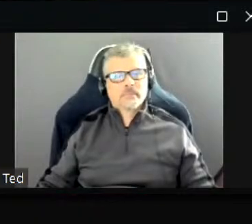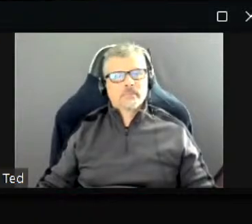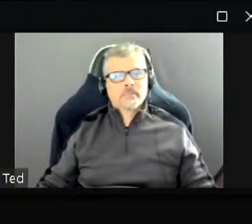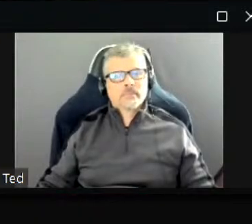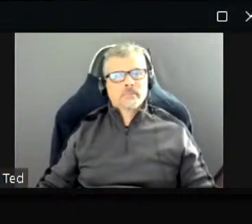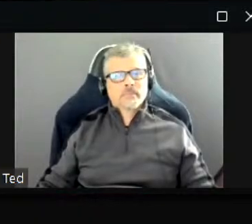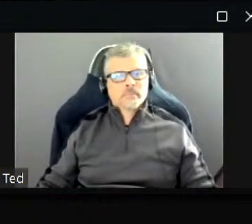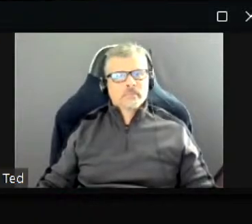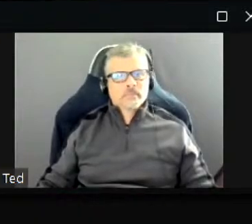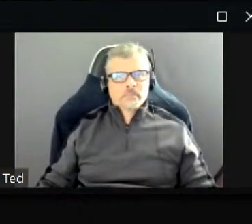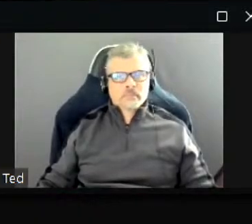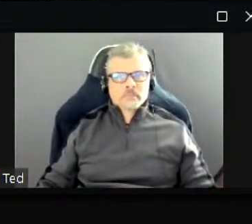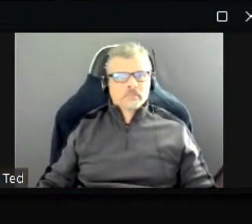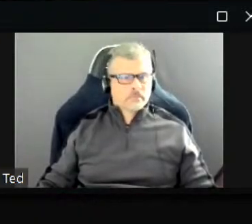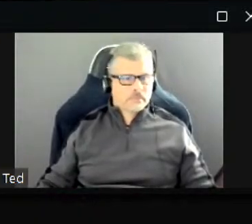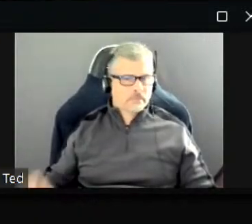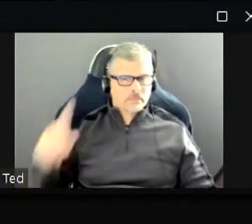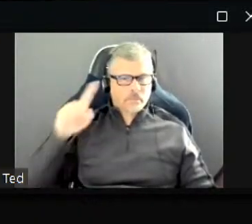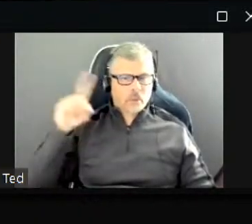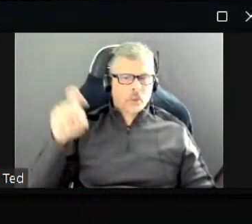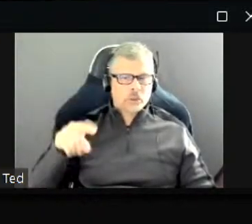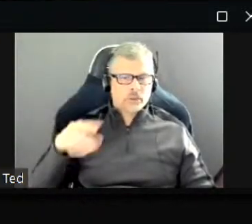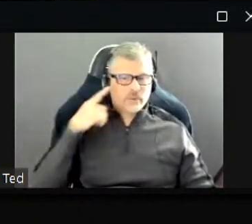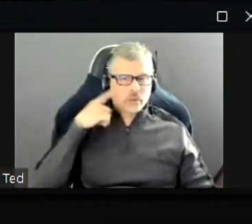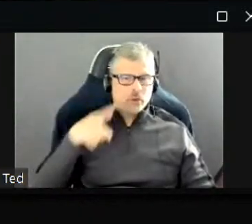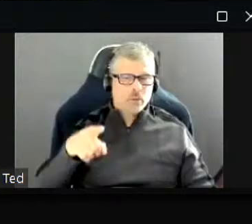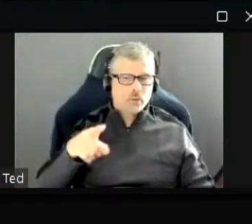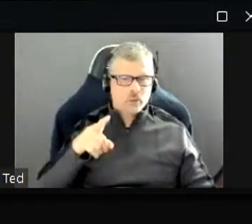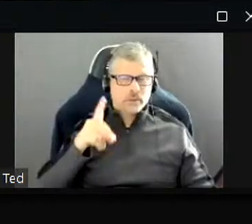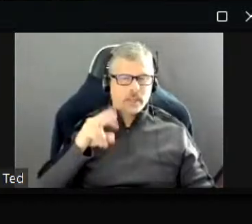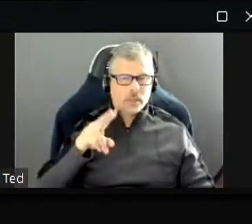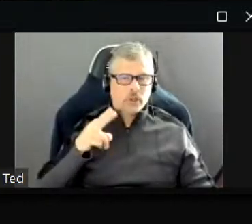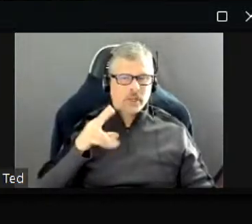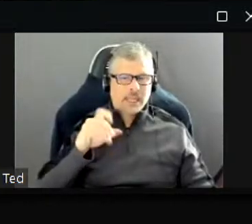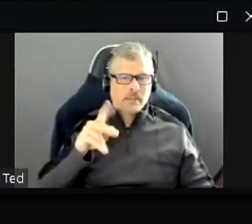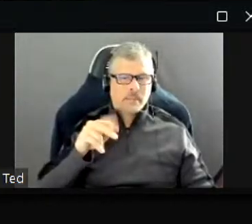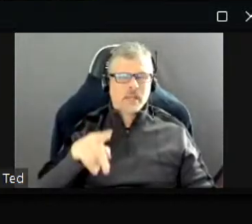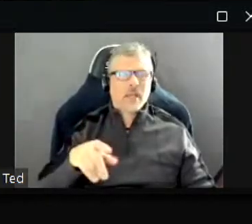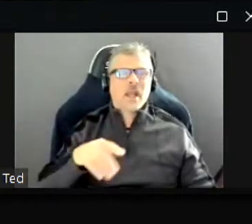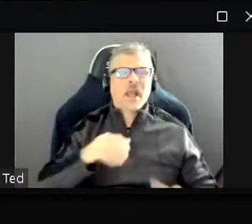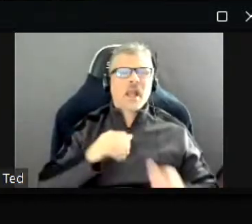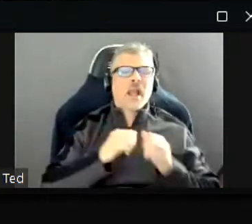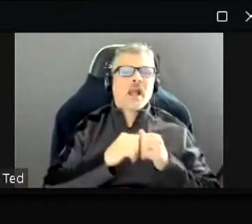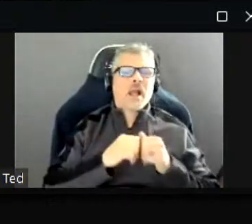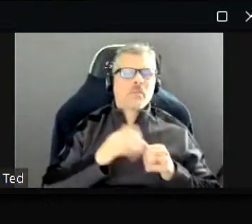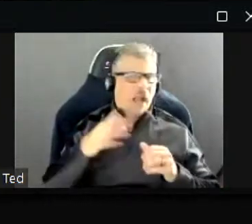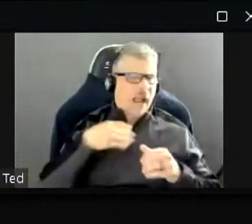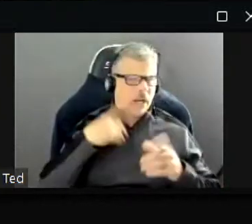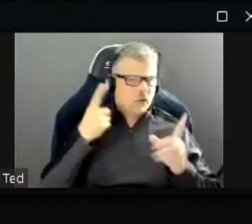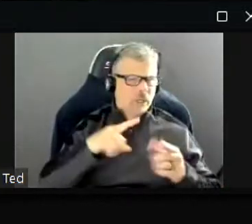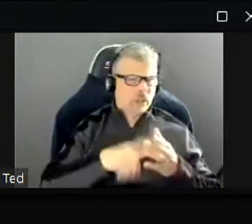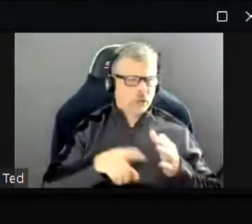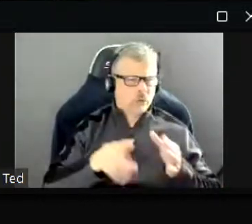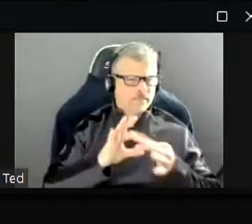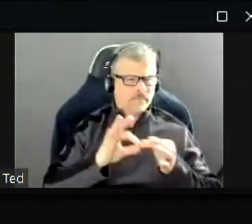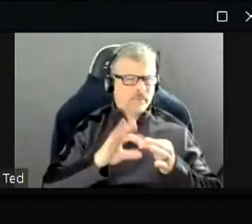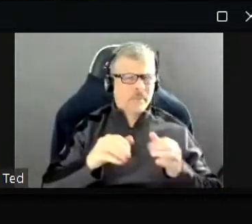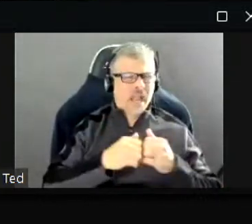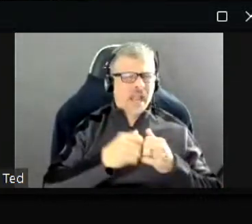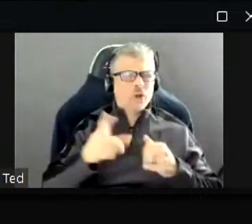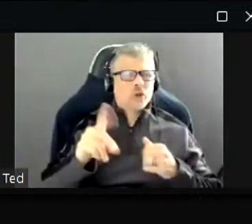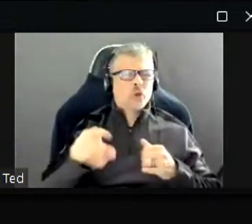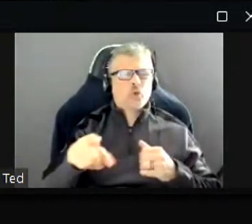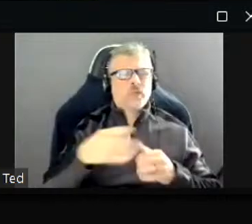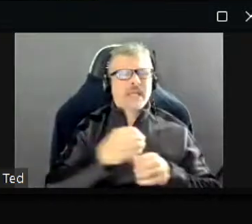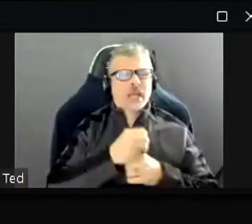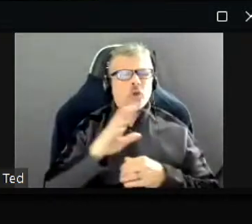I have a question for you, Dr. Hickman. How do you get I completely agree with what you're saying, but how do you get your